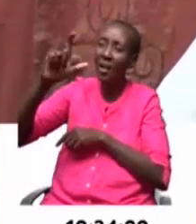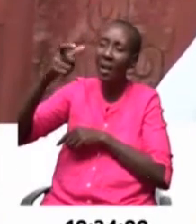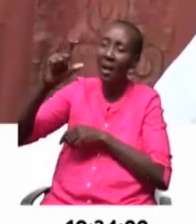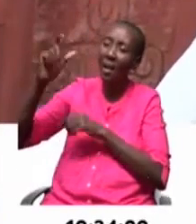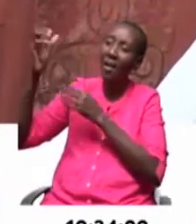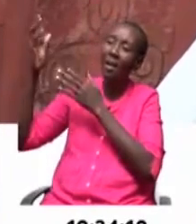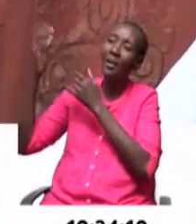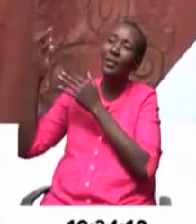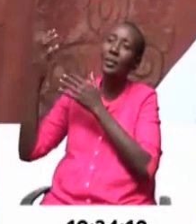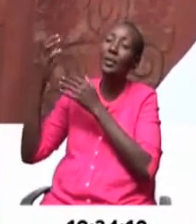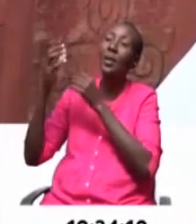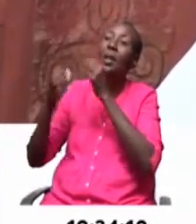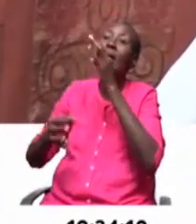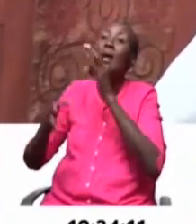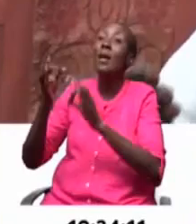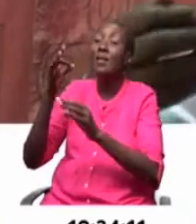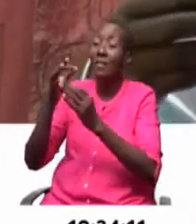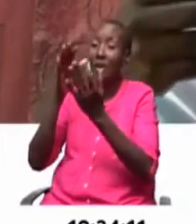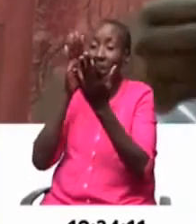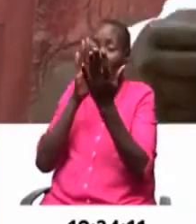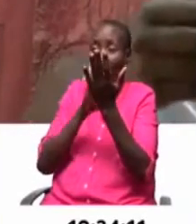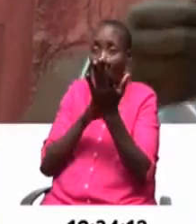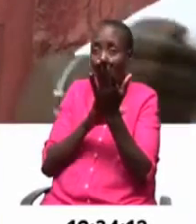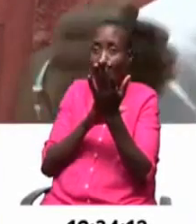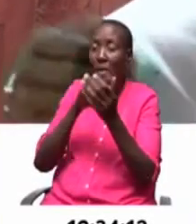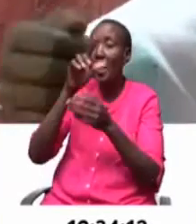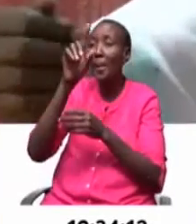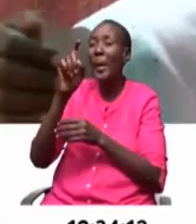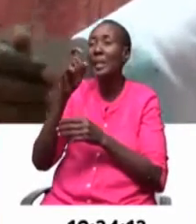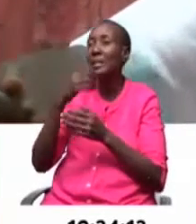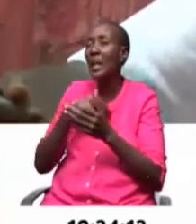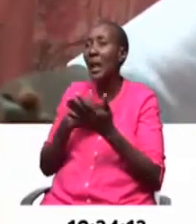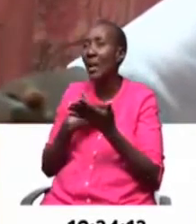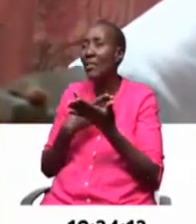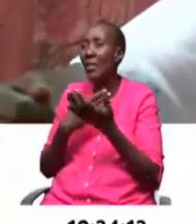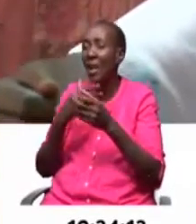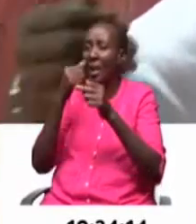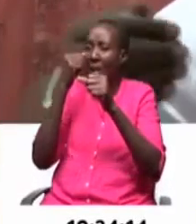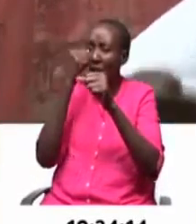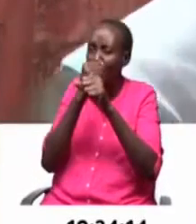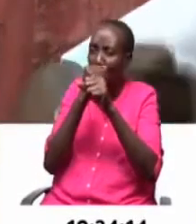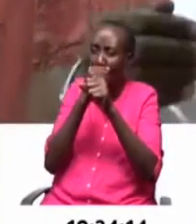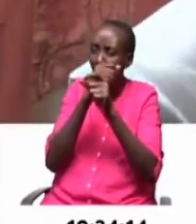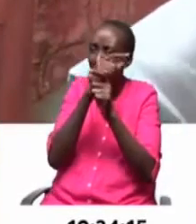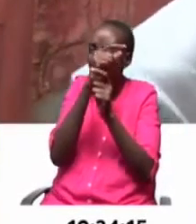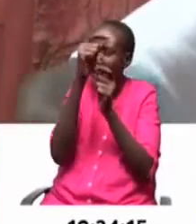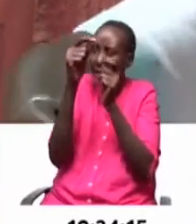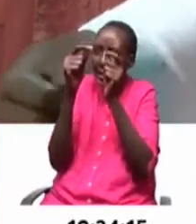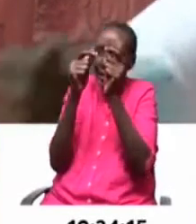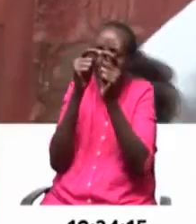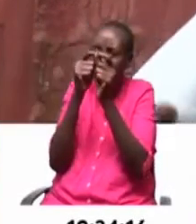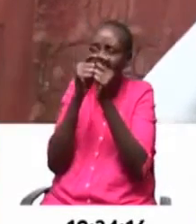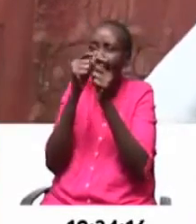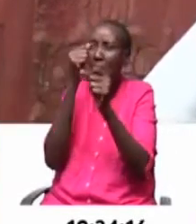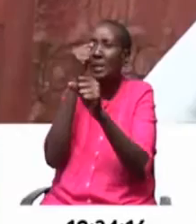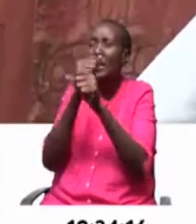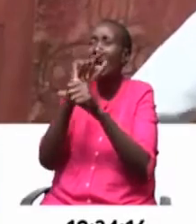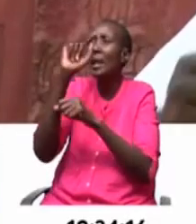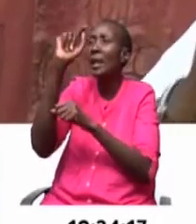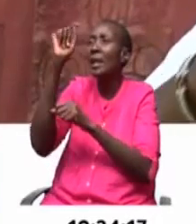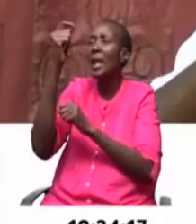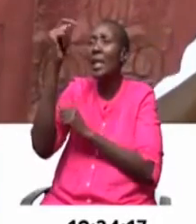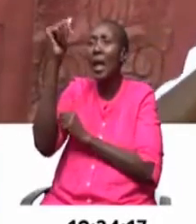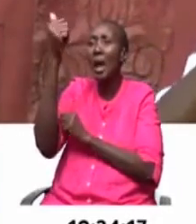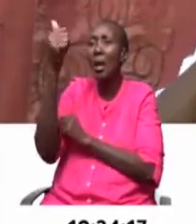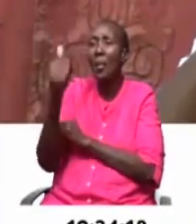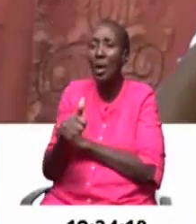to bid for those jobs, you must have done certain types of works. Those works have never been done in Kenya. So